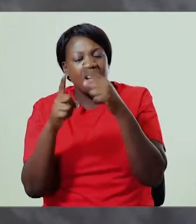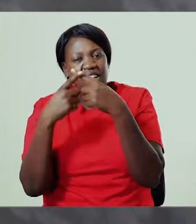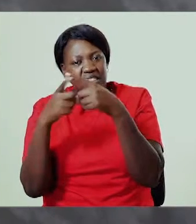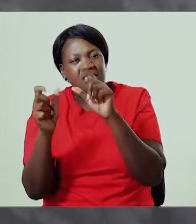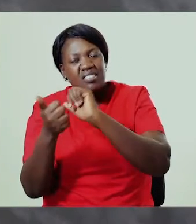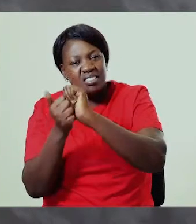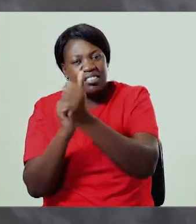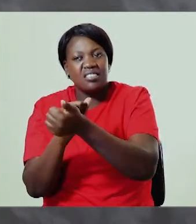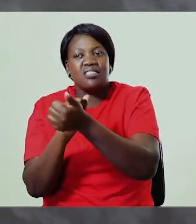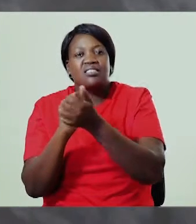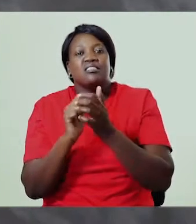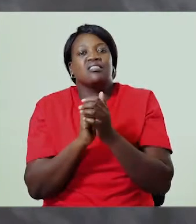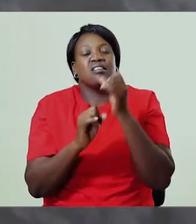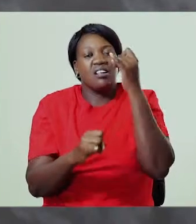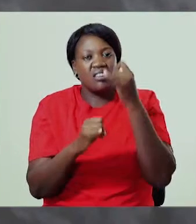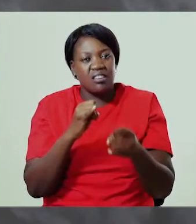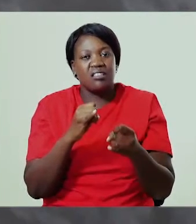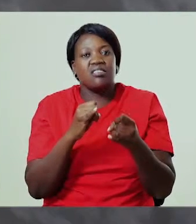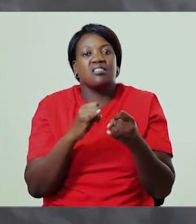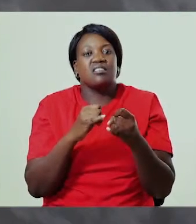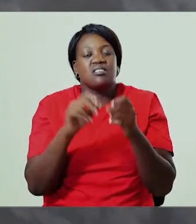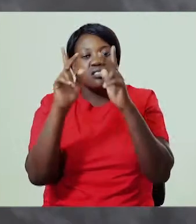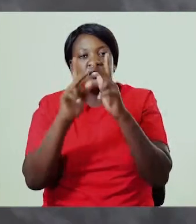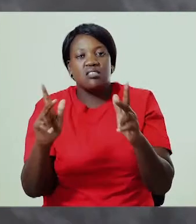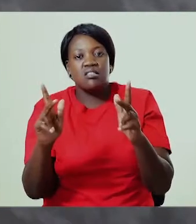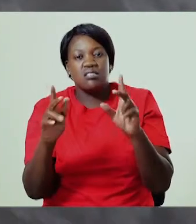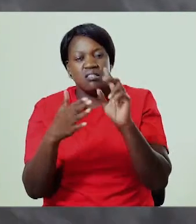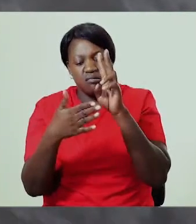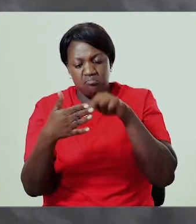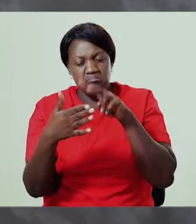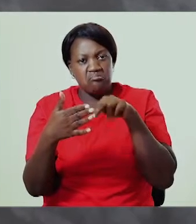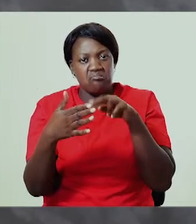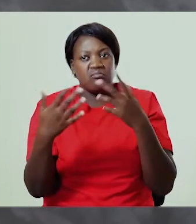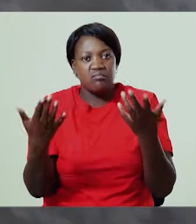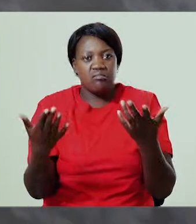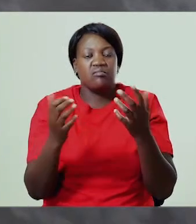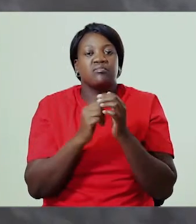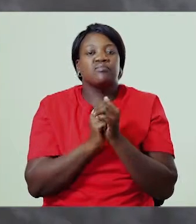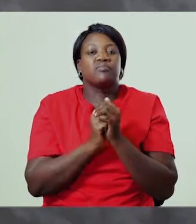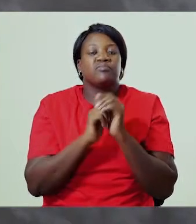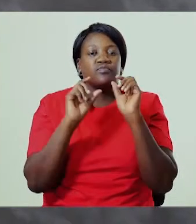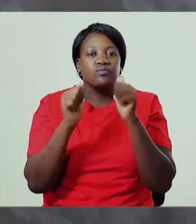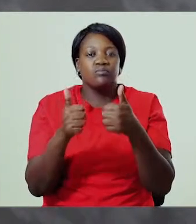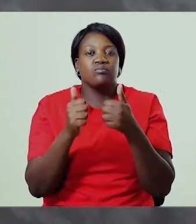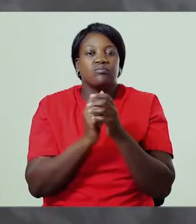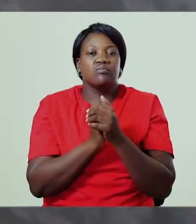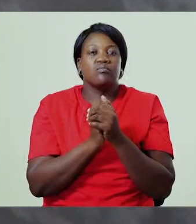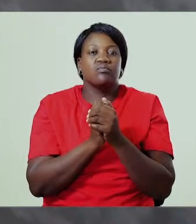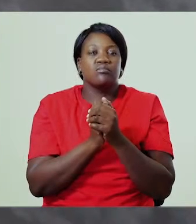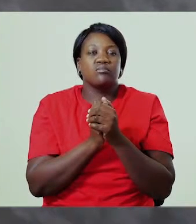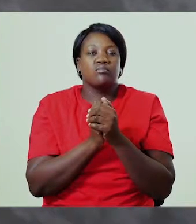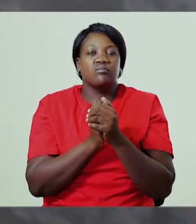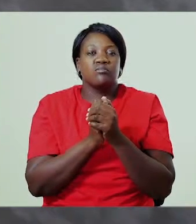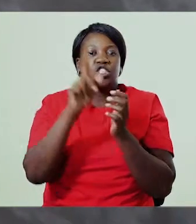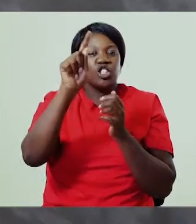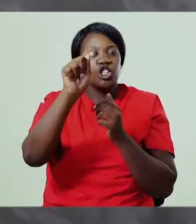work occurs, and lastly, the audience for which the work is intended. Good. Now, let's take a look at the